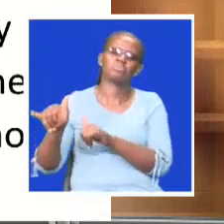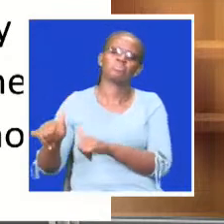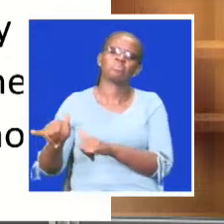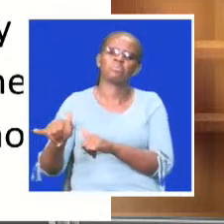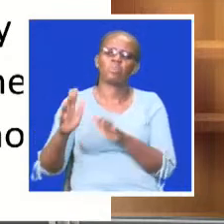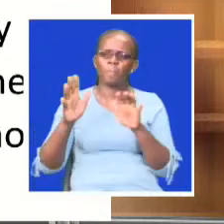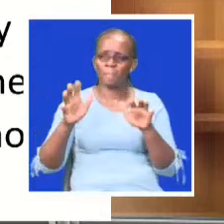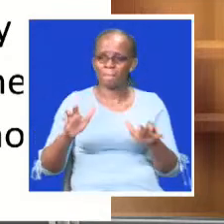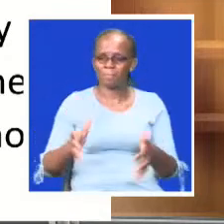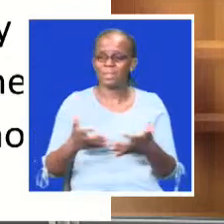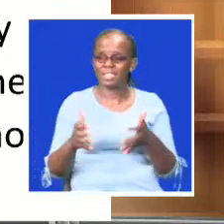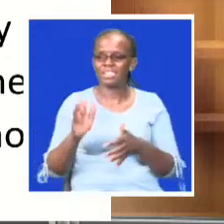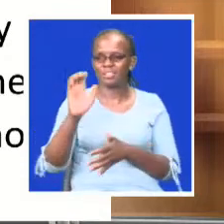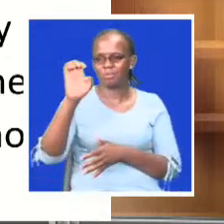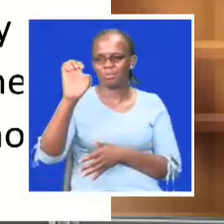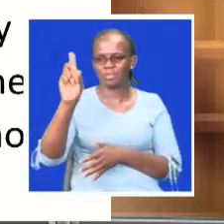Eden.